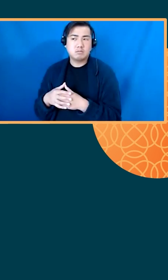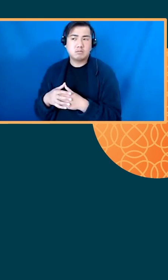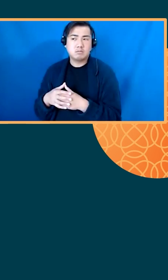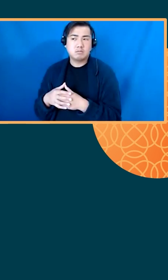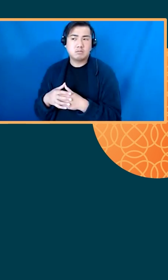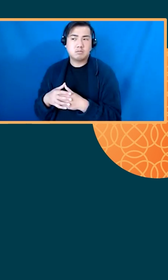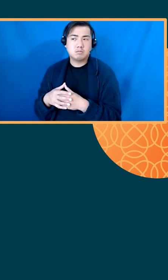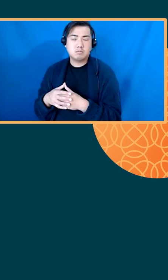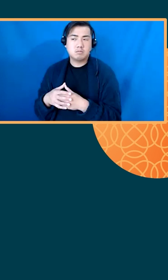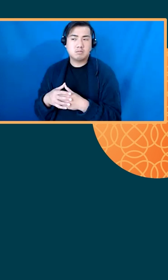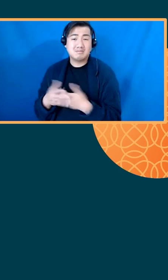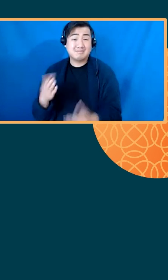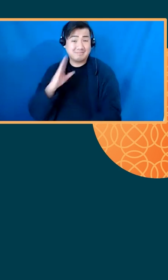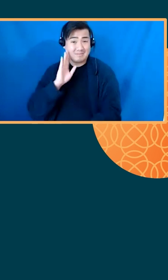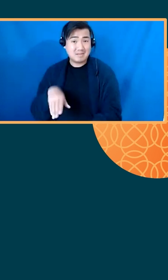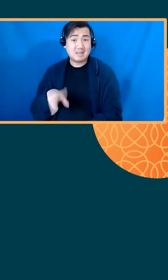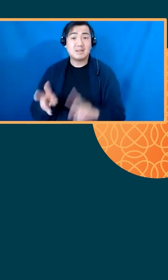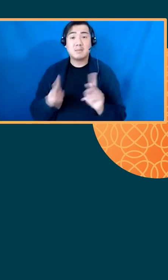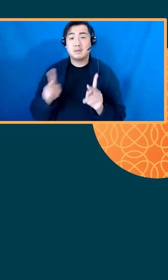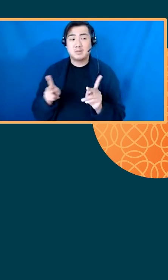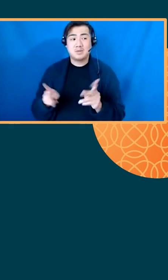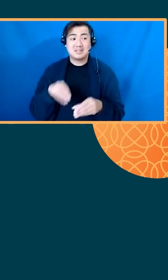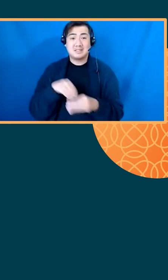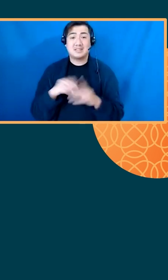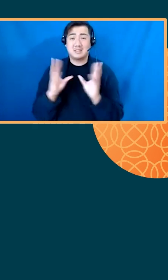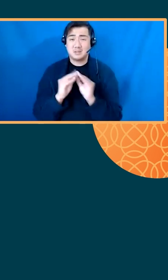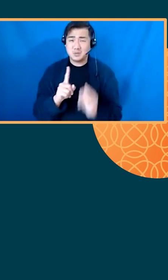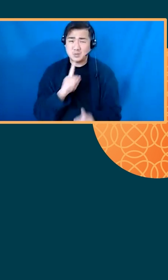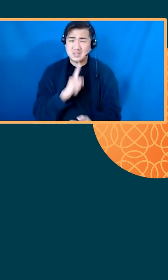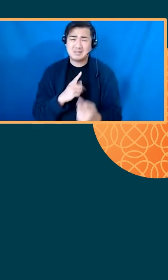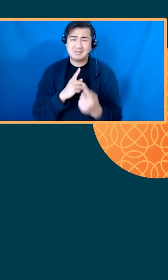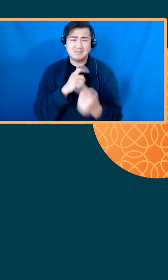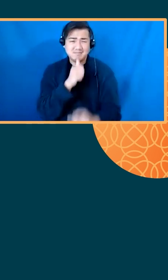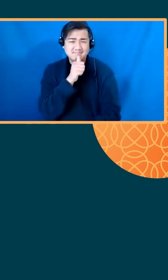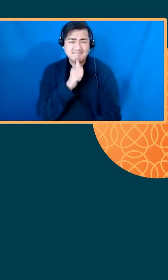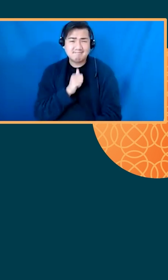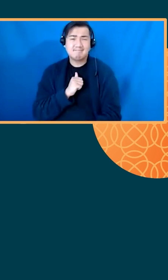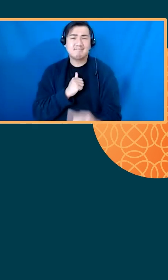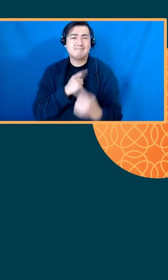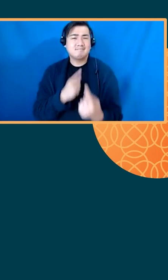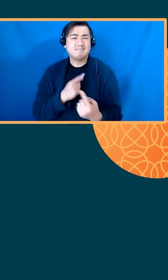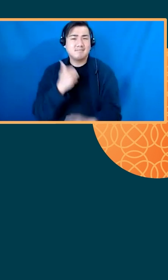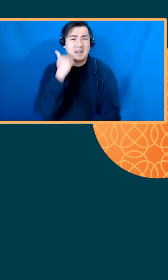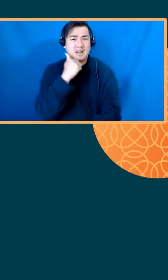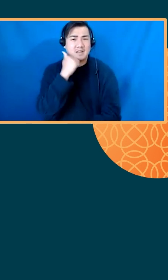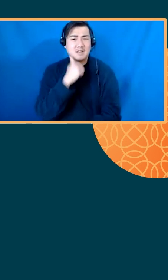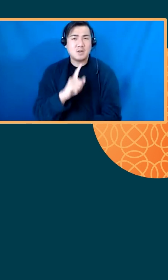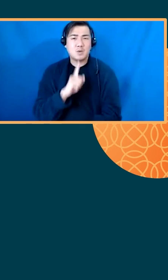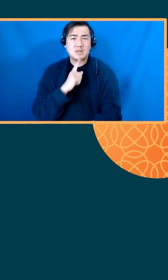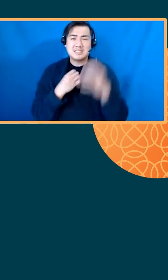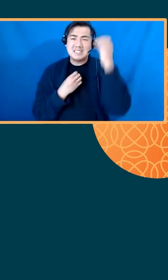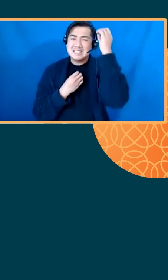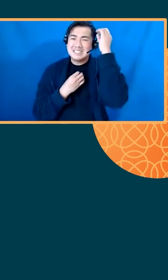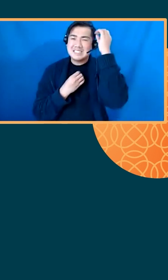And I know there are people on this call who are struggling every day with that voice inside your head who is crueler than you